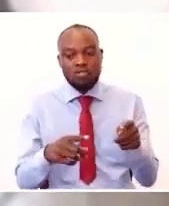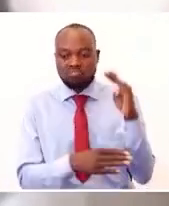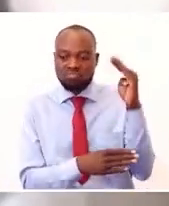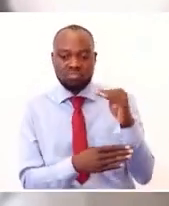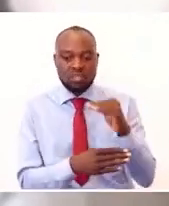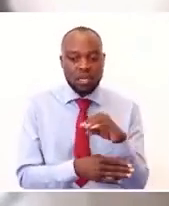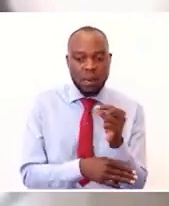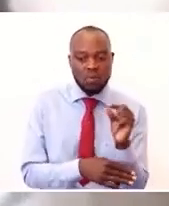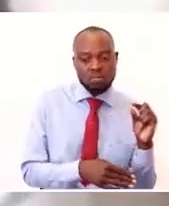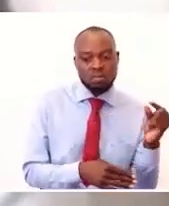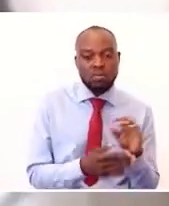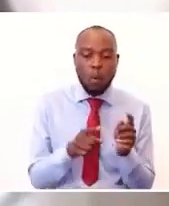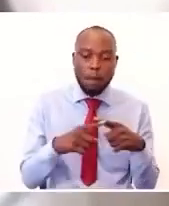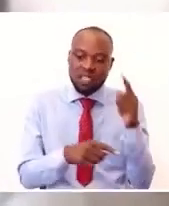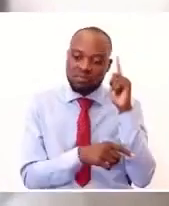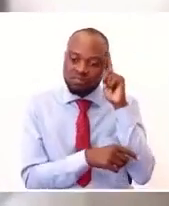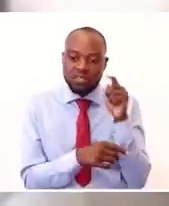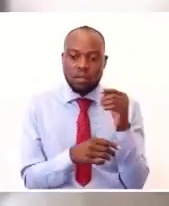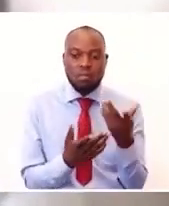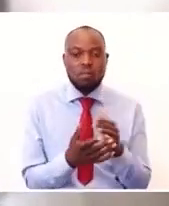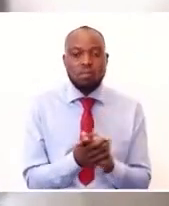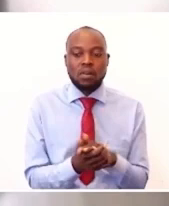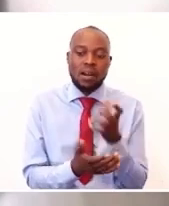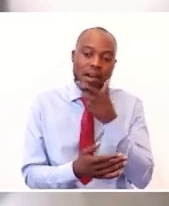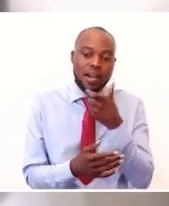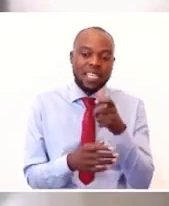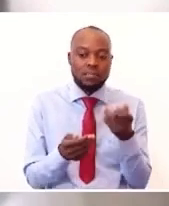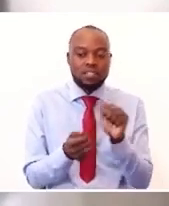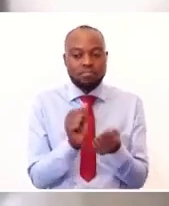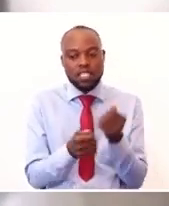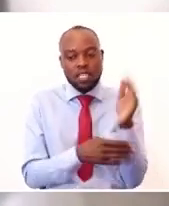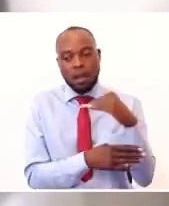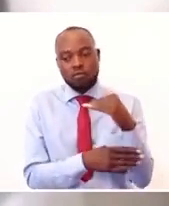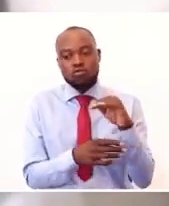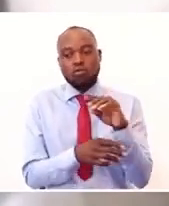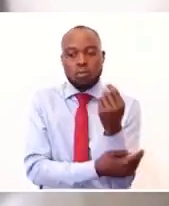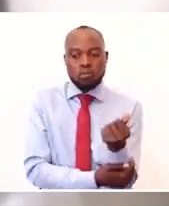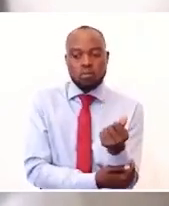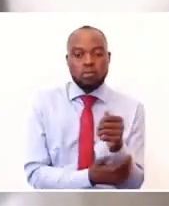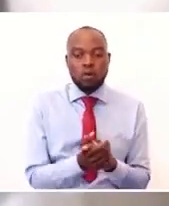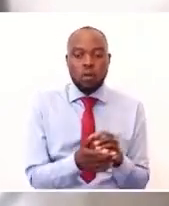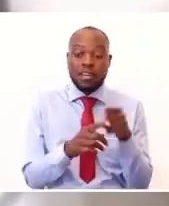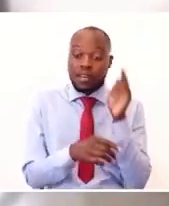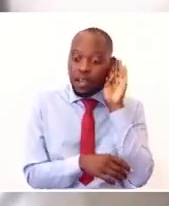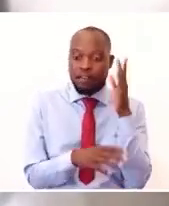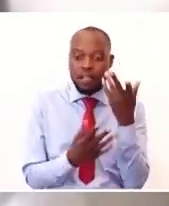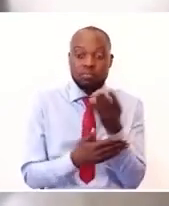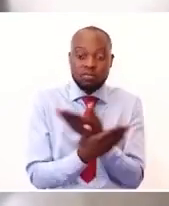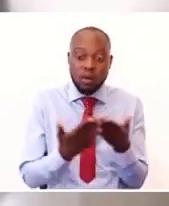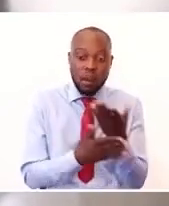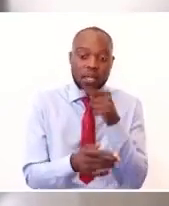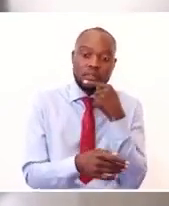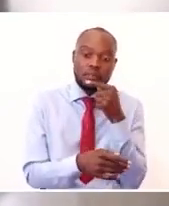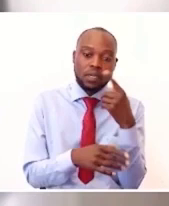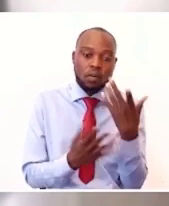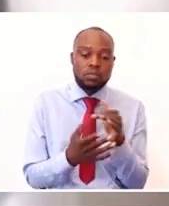having understandings and viewpoints on how issues affect the economy. I hear the conversation that talks about the